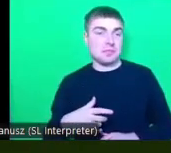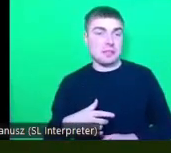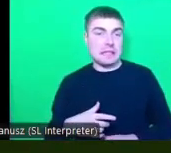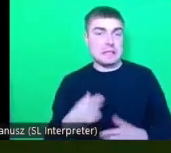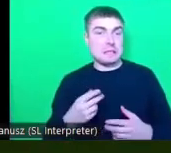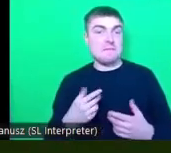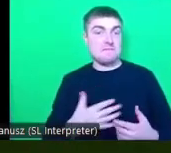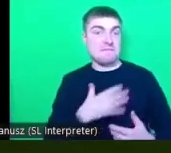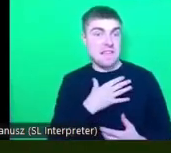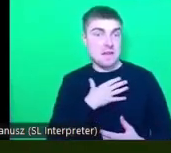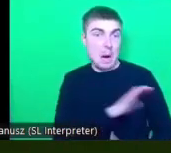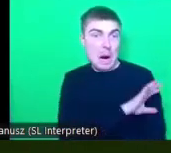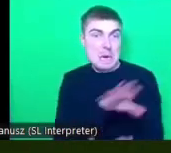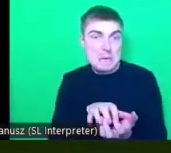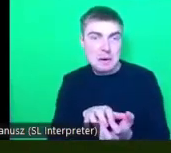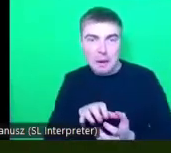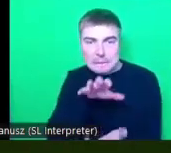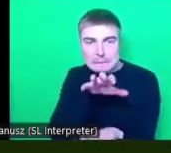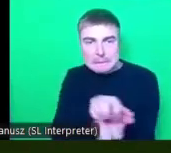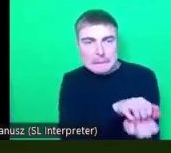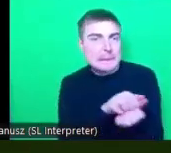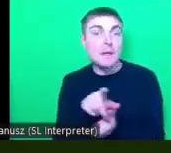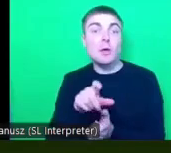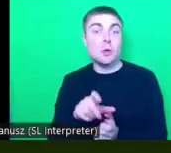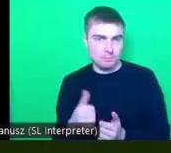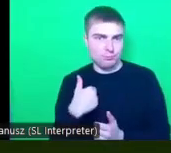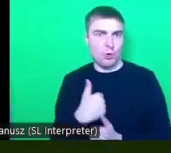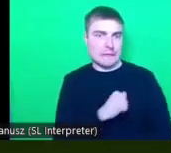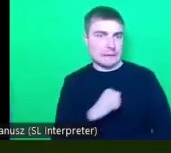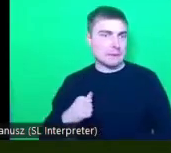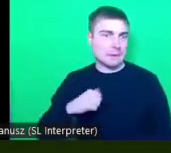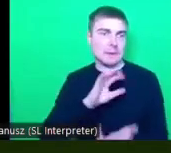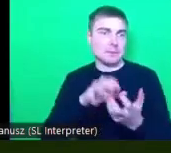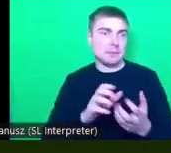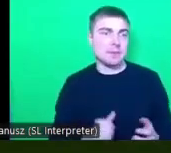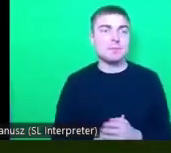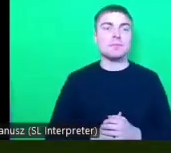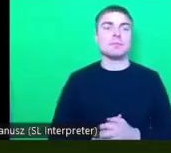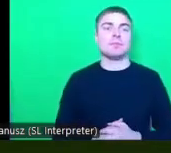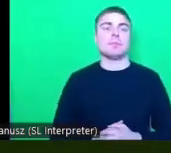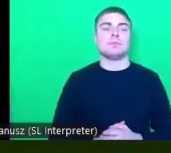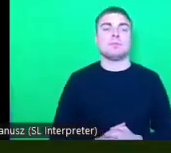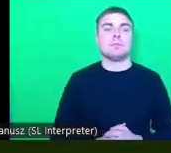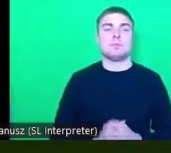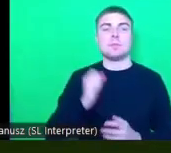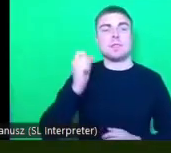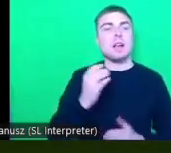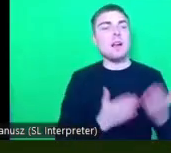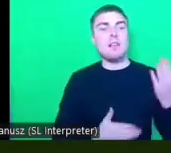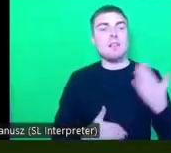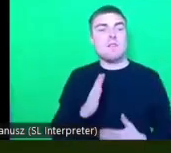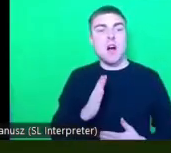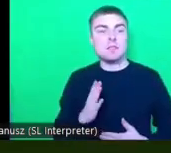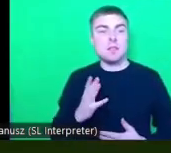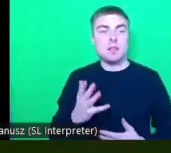into detail what it is that they actually consume. And the larger part that they eat is ungulates that